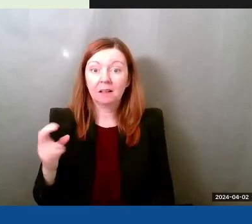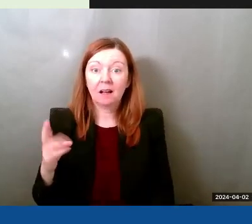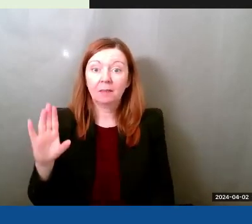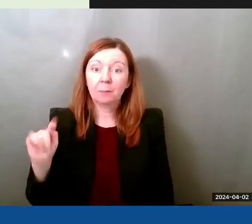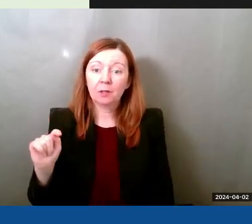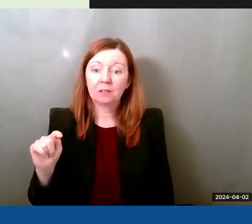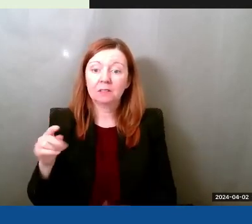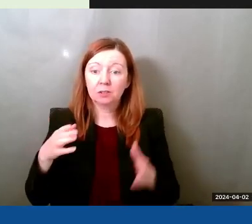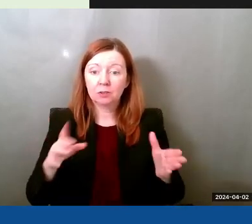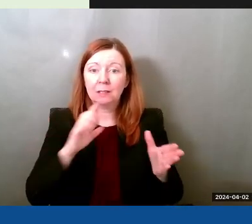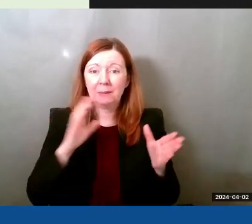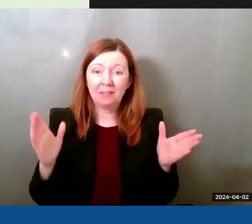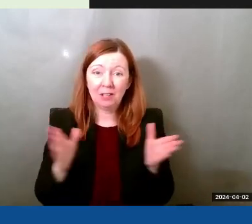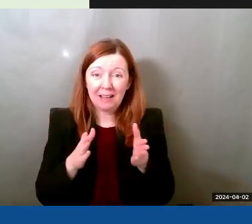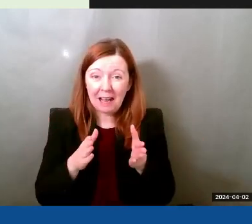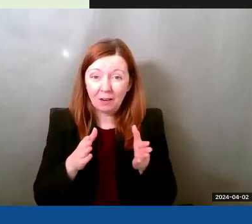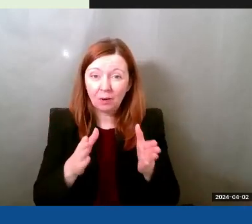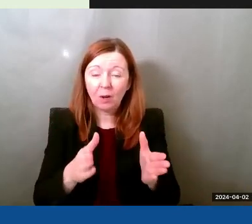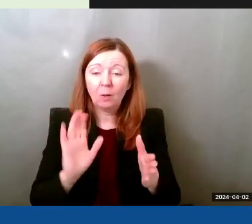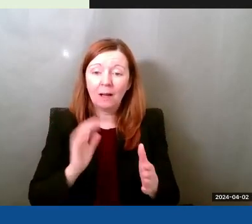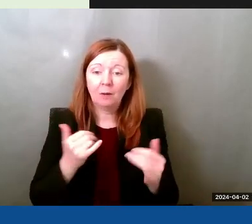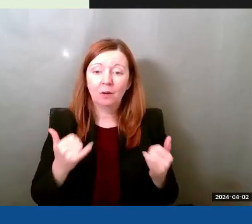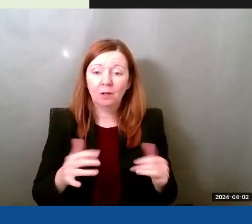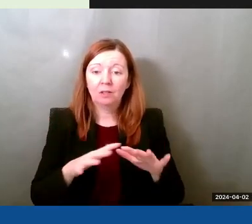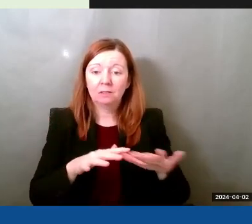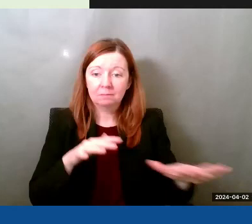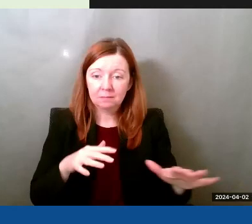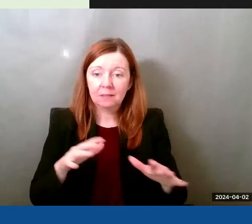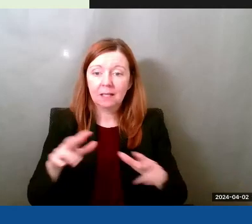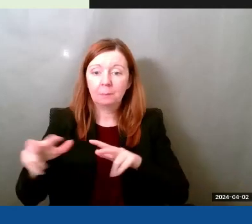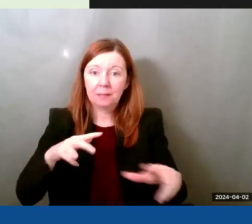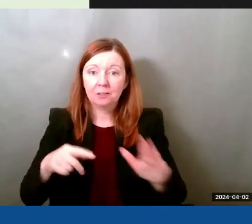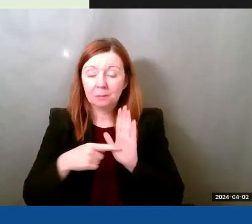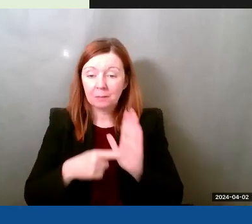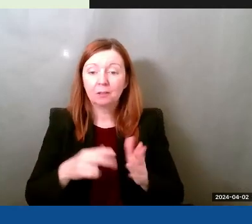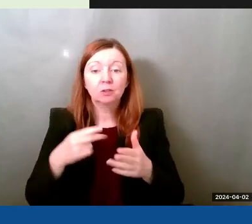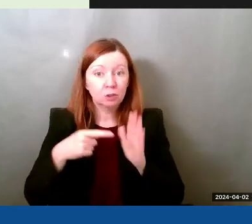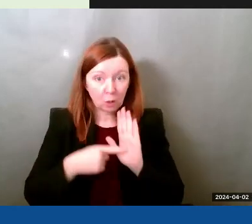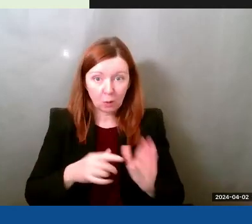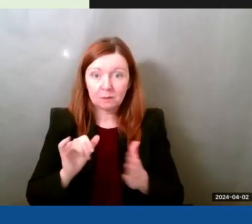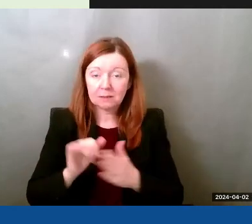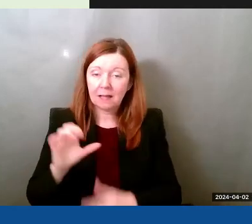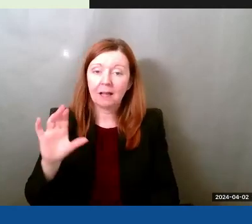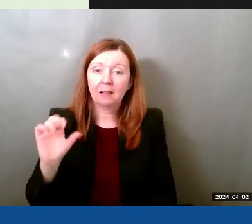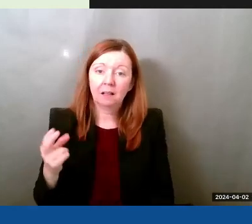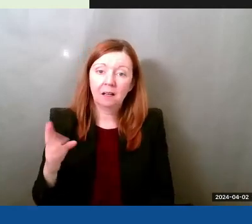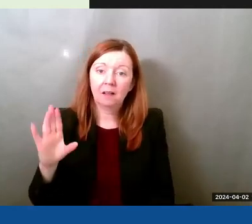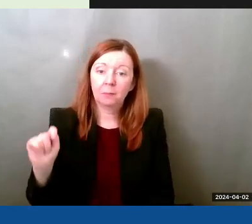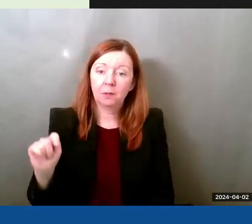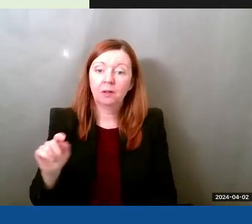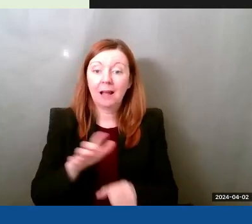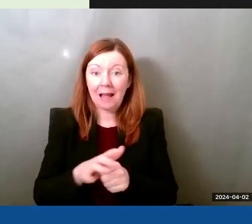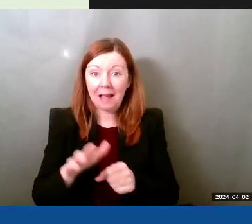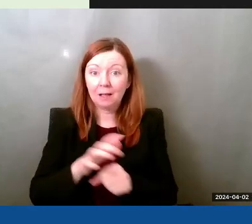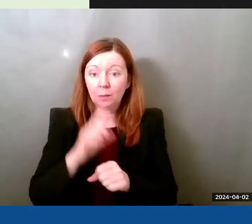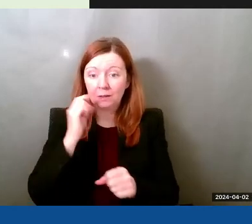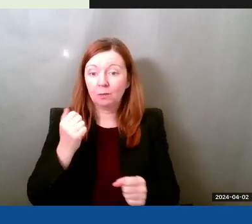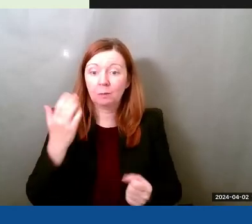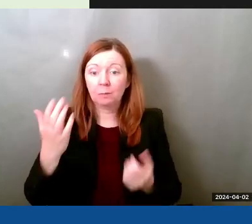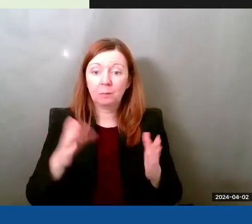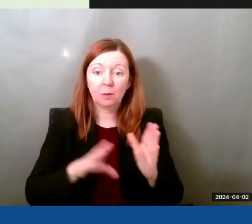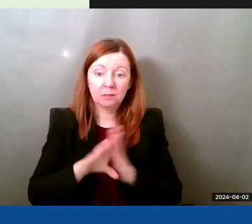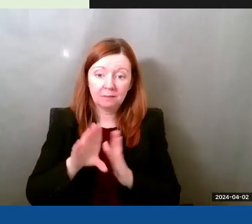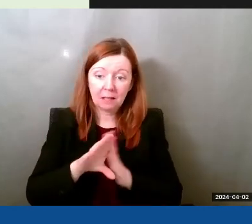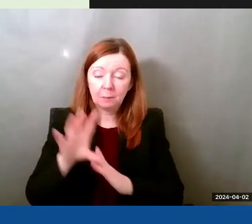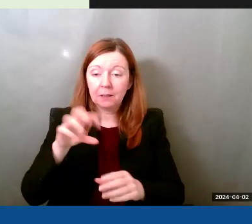very narrow. So our current traffic and pedestrian modeling does show that Cuthbert Street width is adequate for our proposed development,